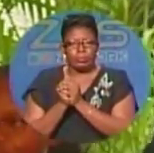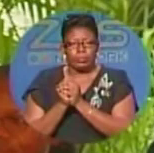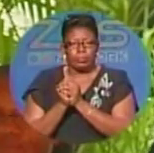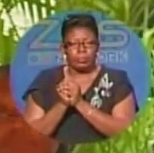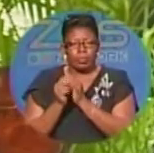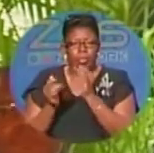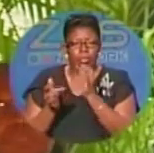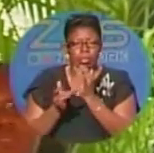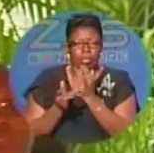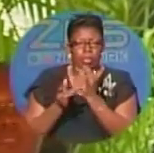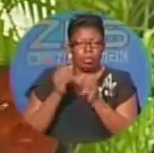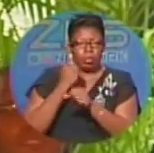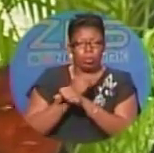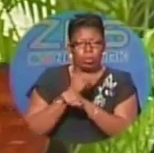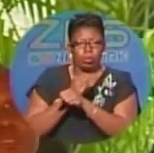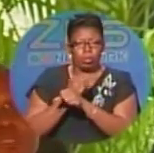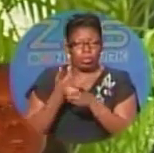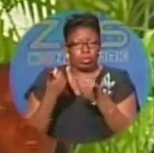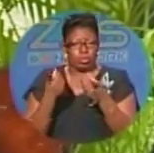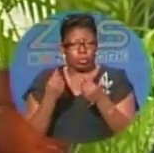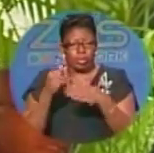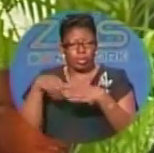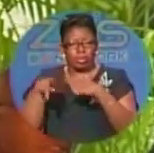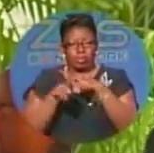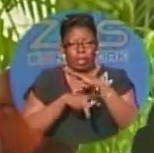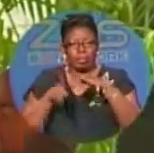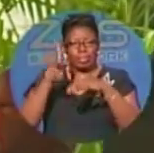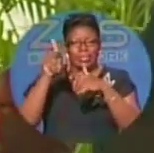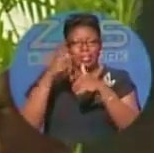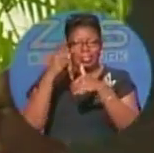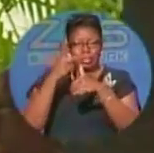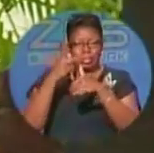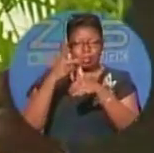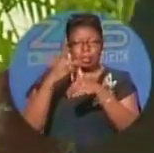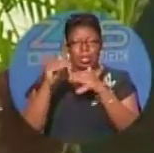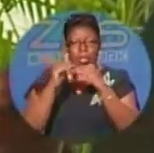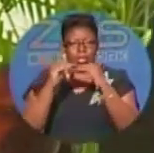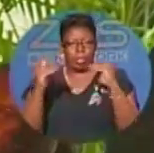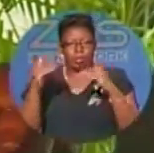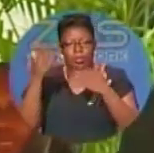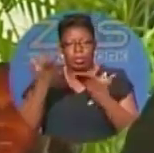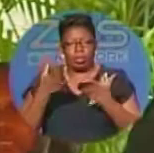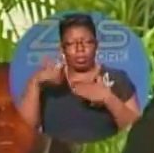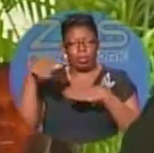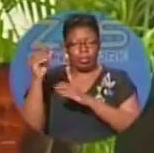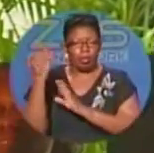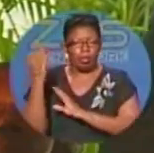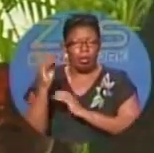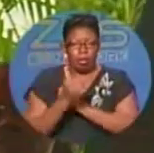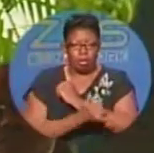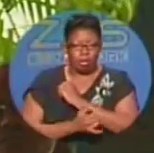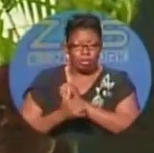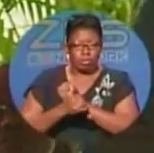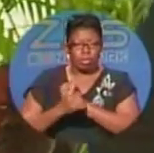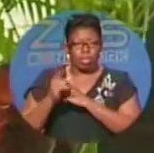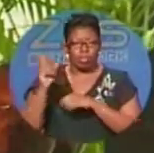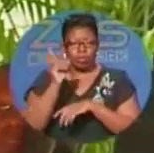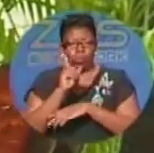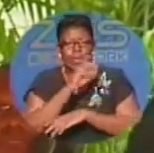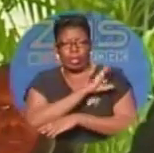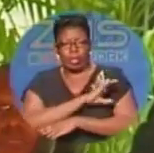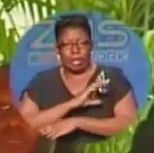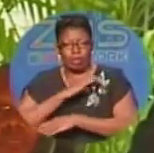Secondly, the work you do at the primary and secondary level in our country. That is where characters are molded,